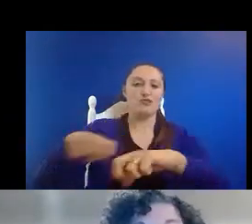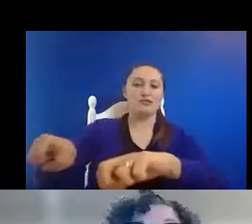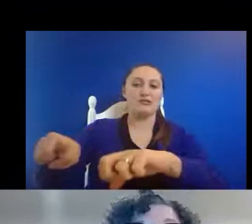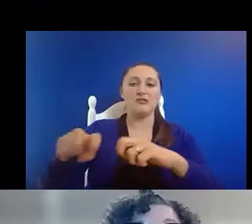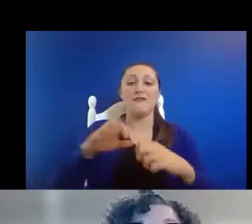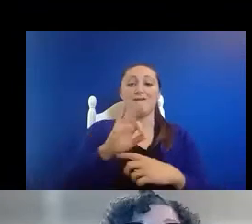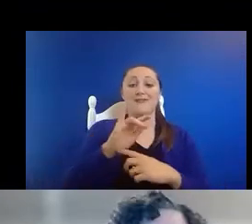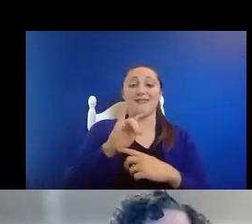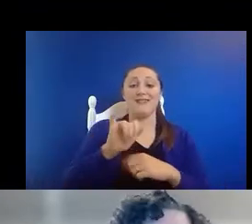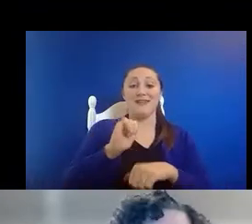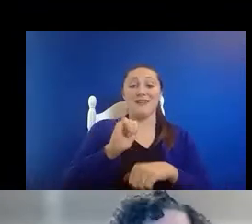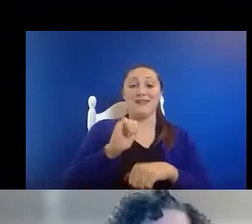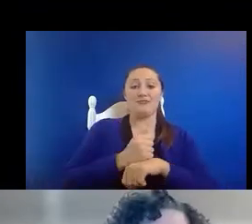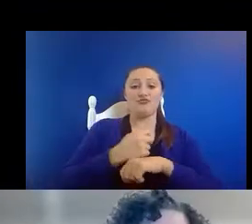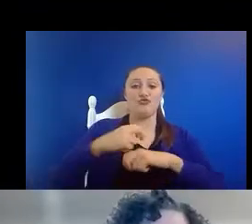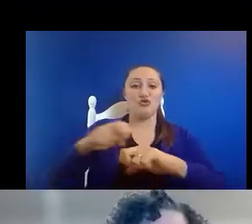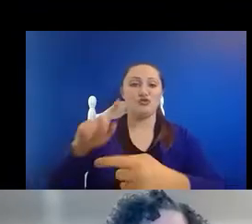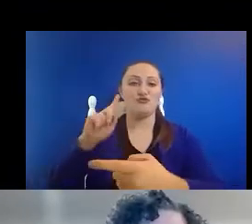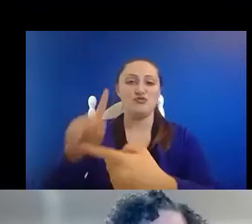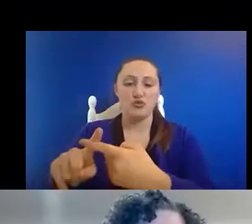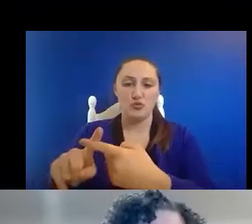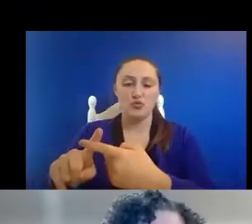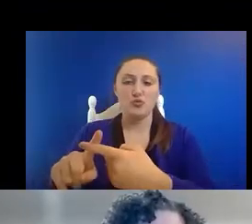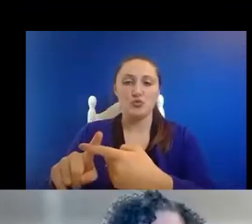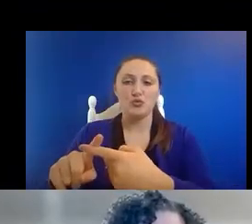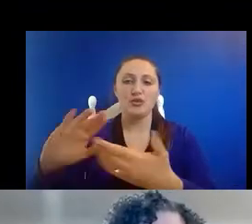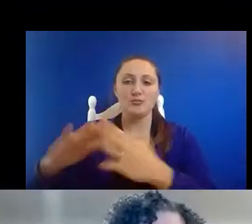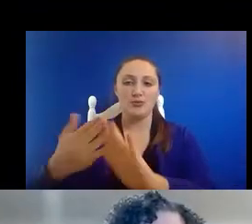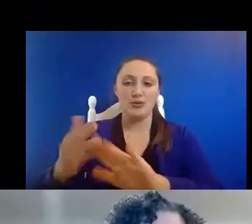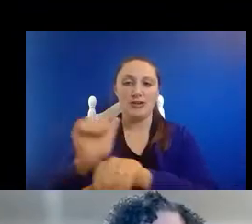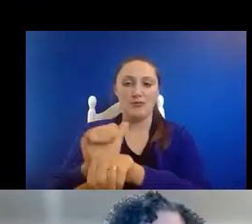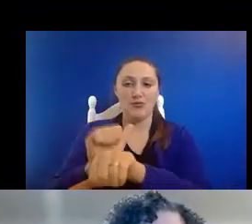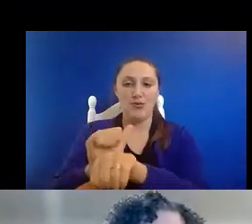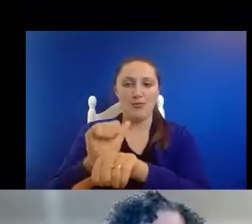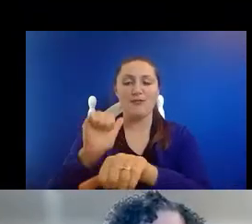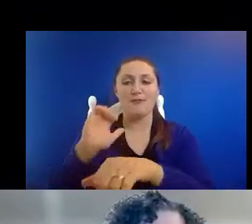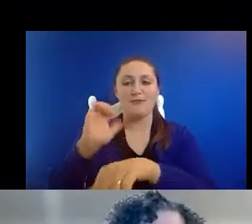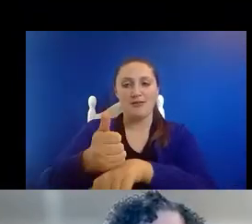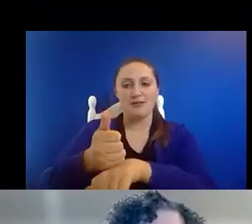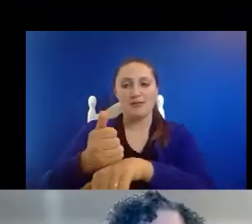facility-based services to their community employment-based